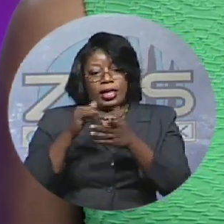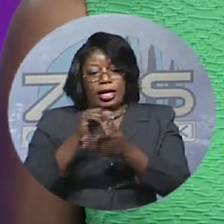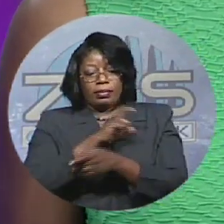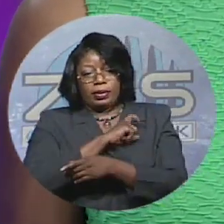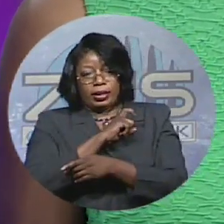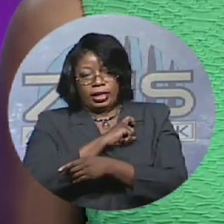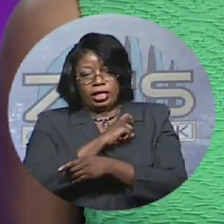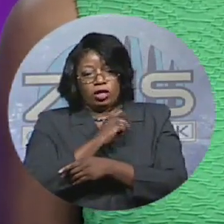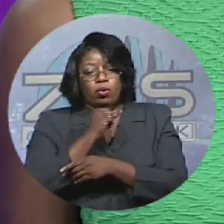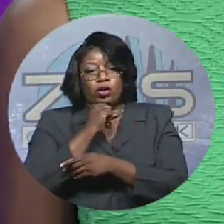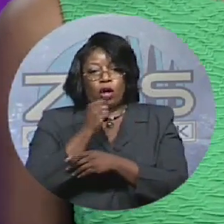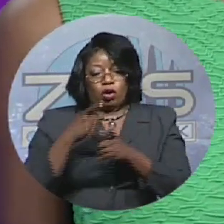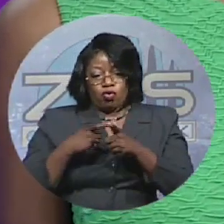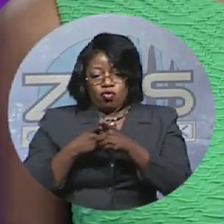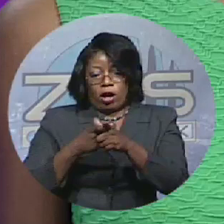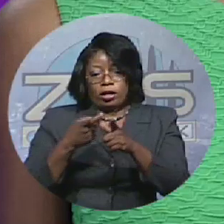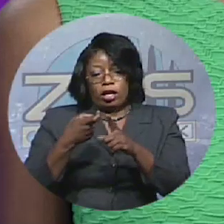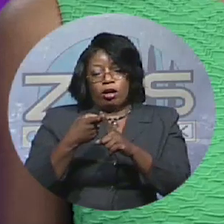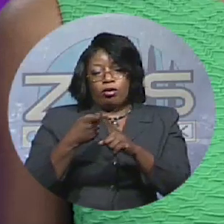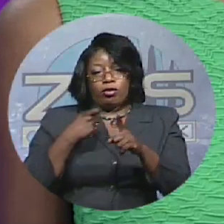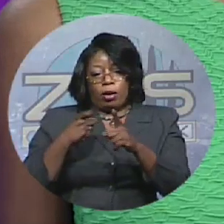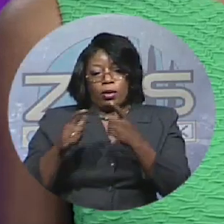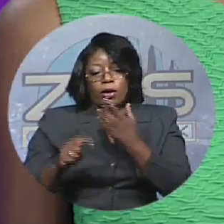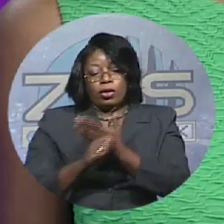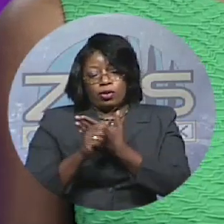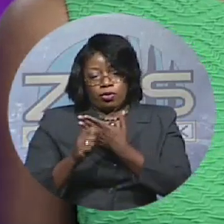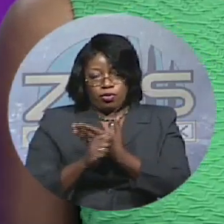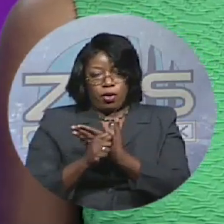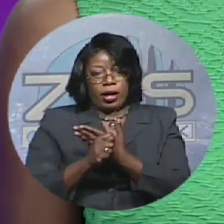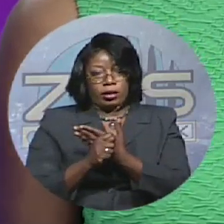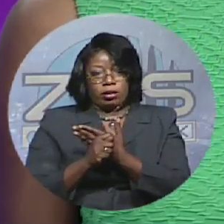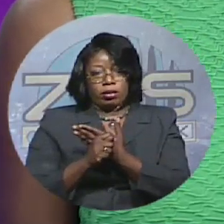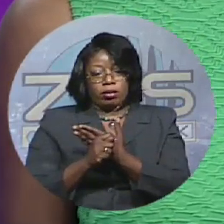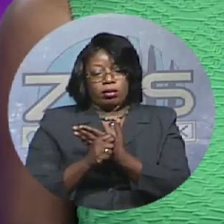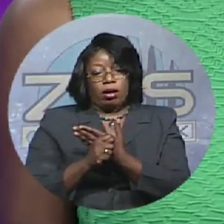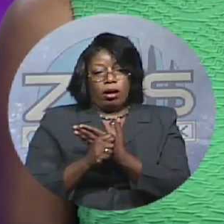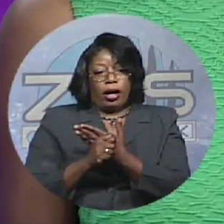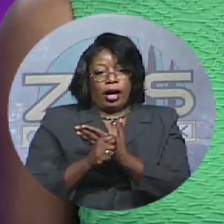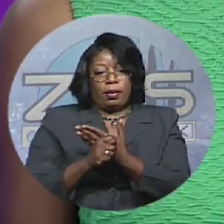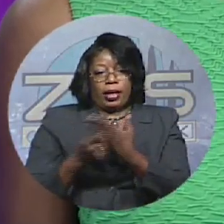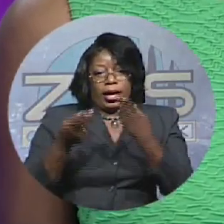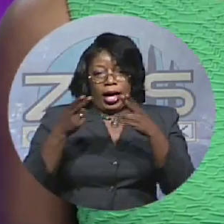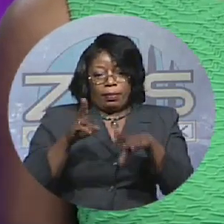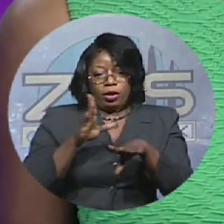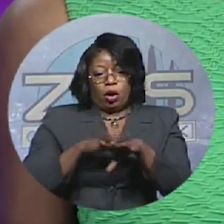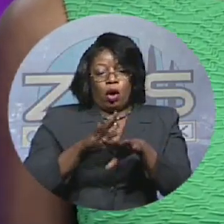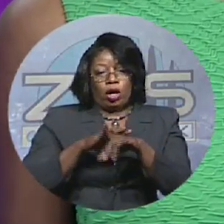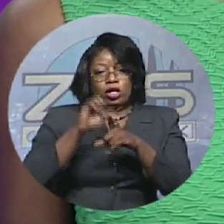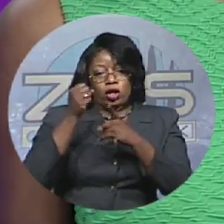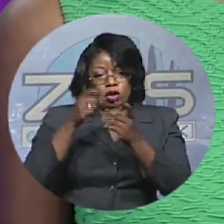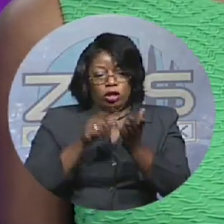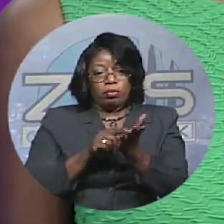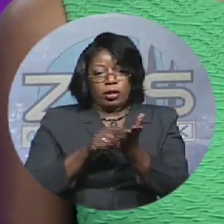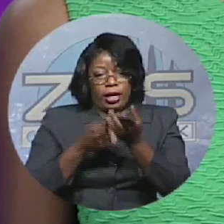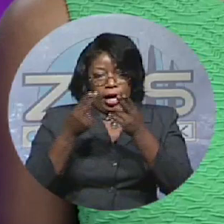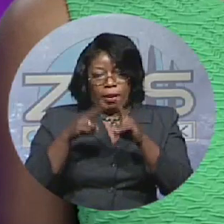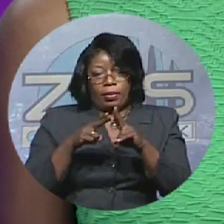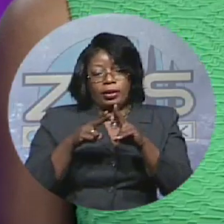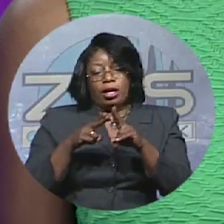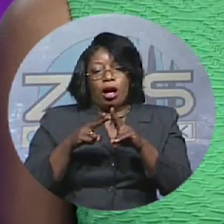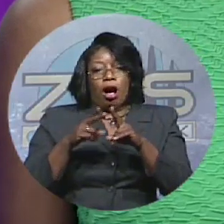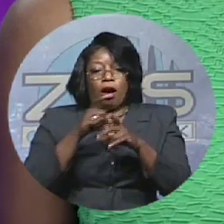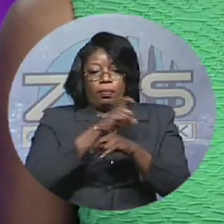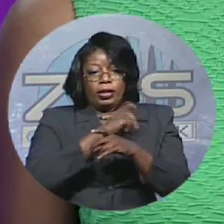not cower in the face of recent threats against officers through social media that have emerged following a number of police-involved